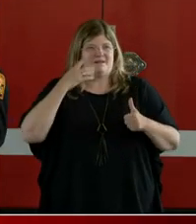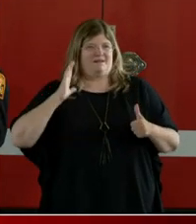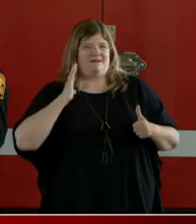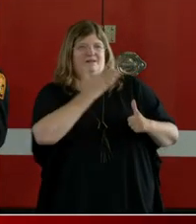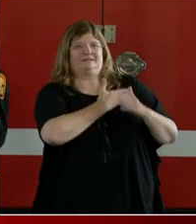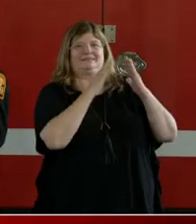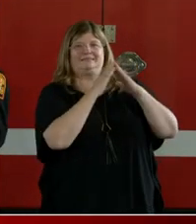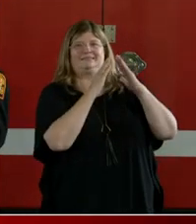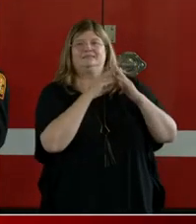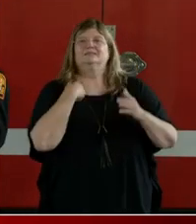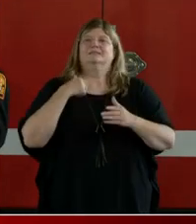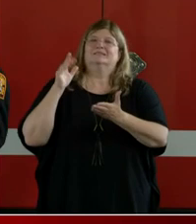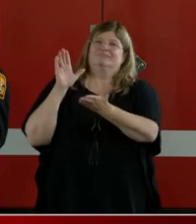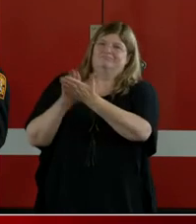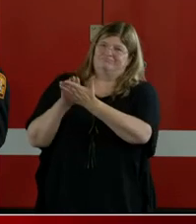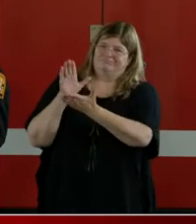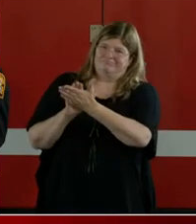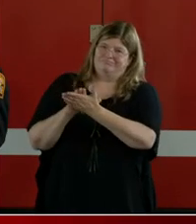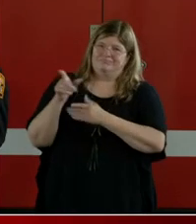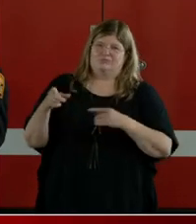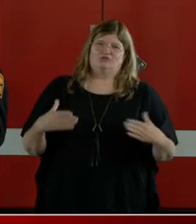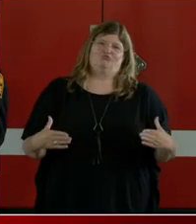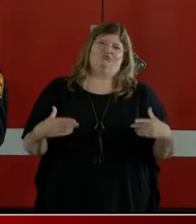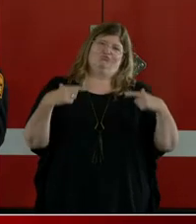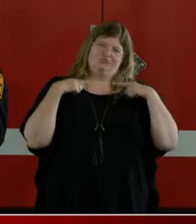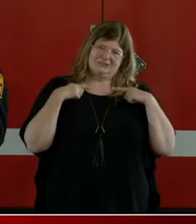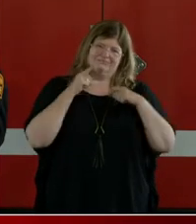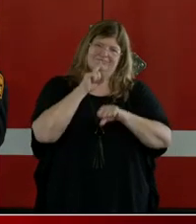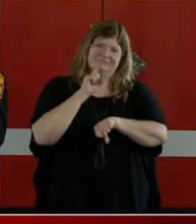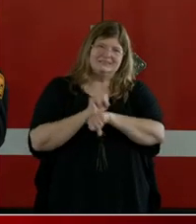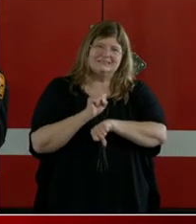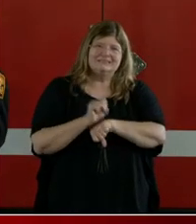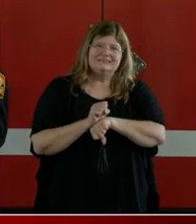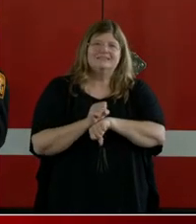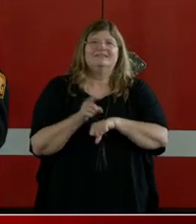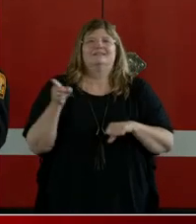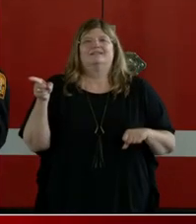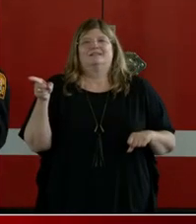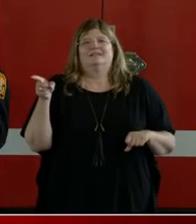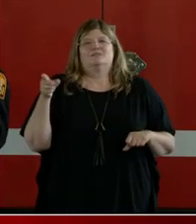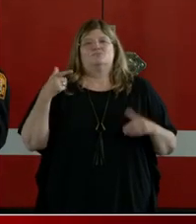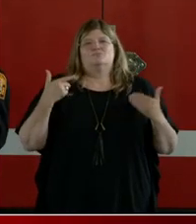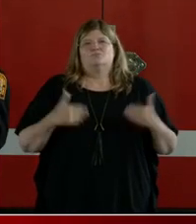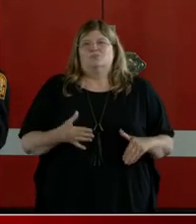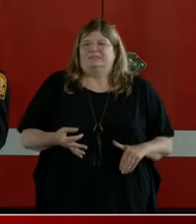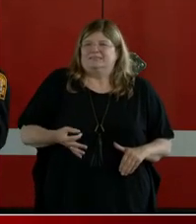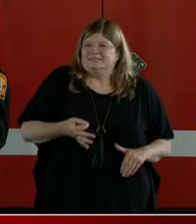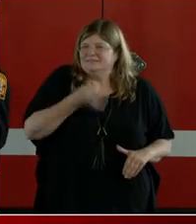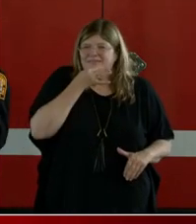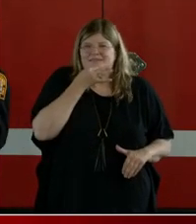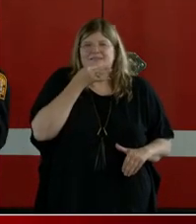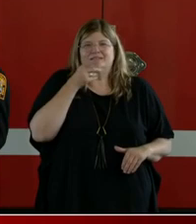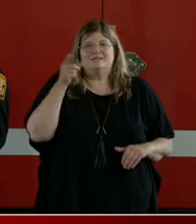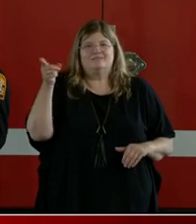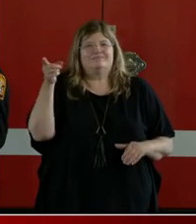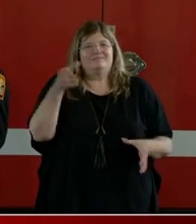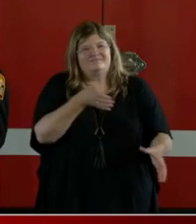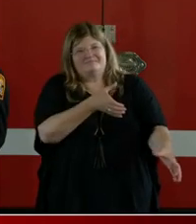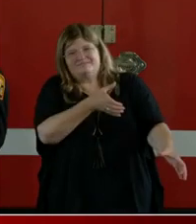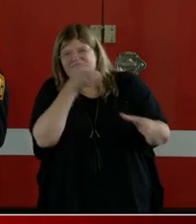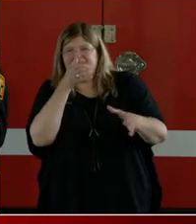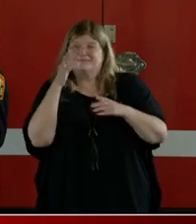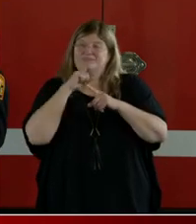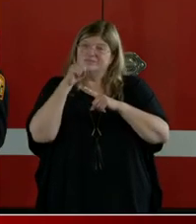from the department. You always know that you're good at what you do when you retire from the same position